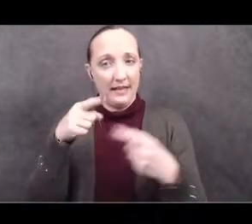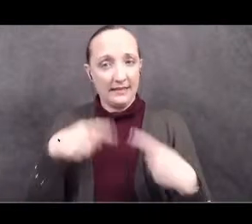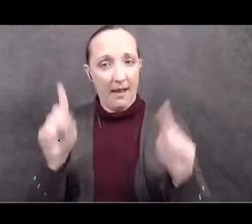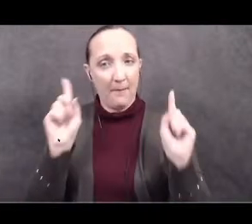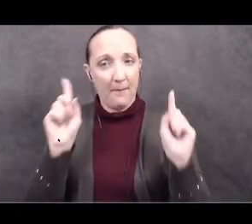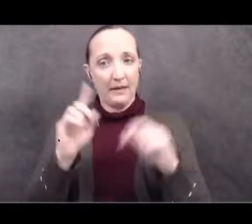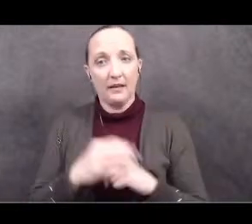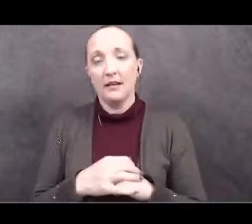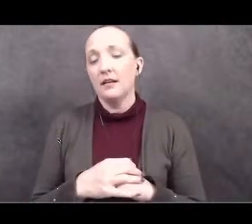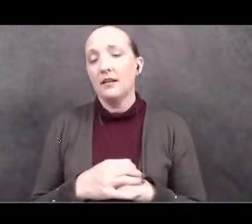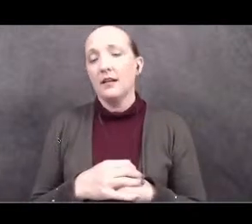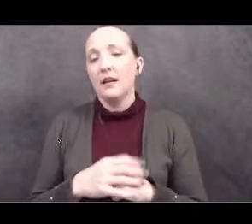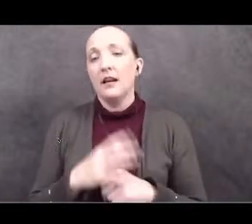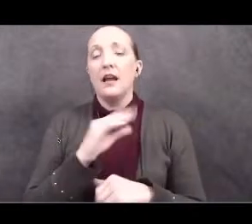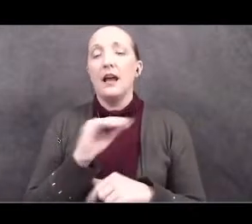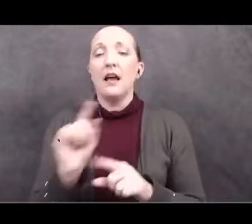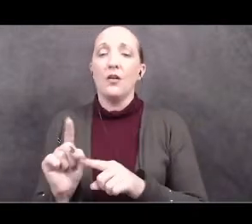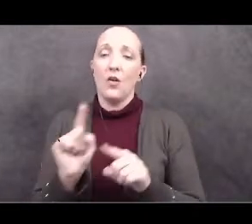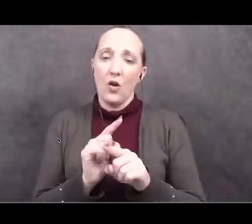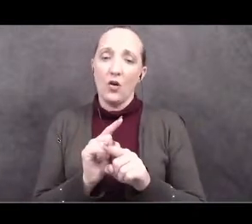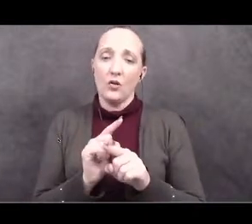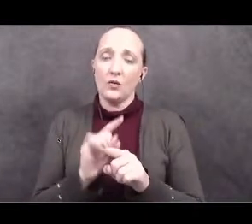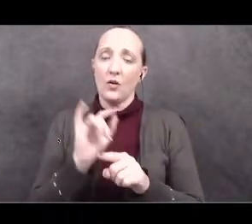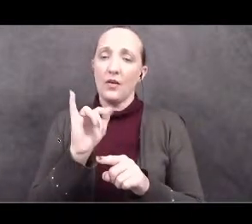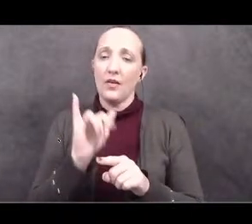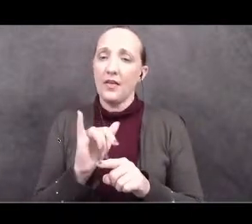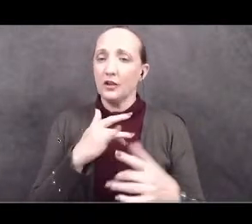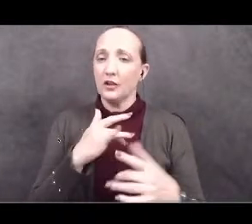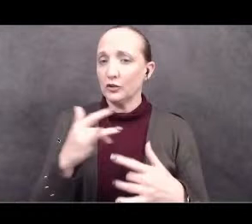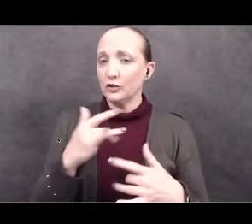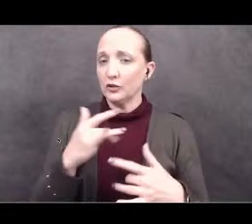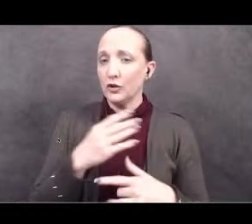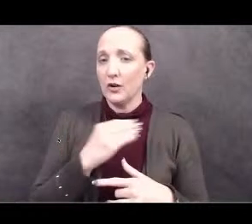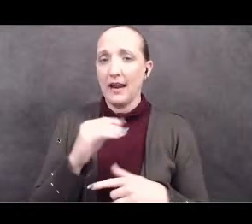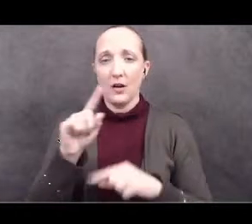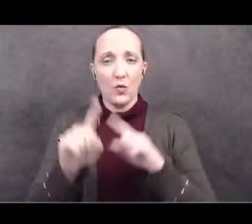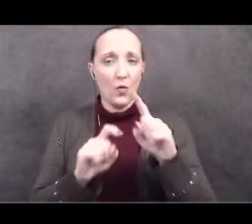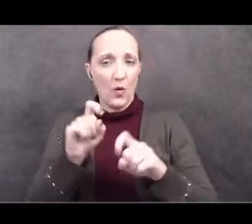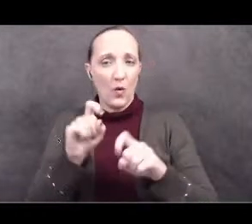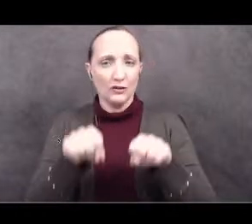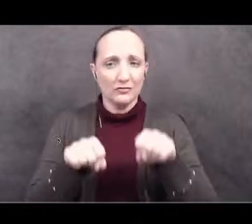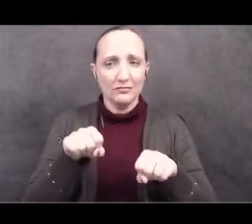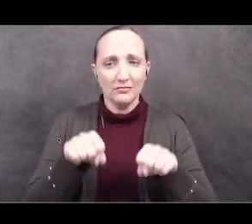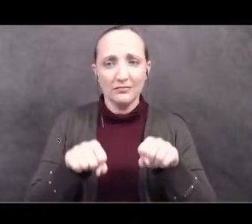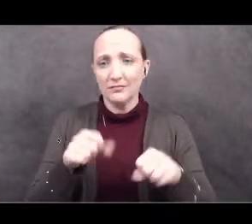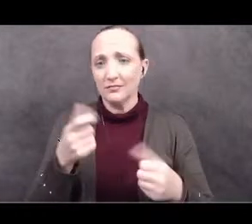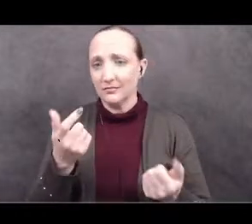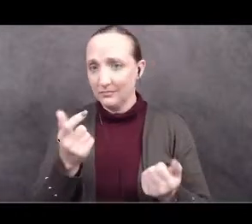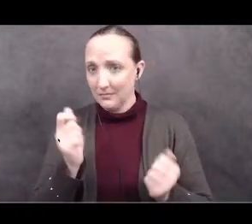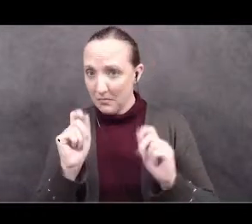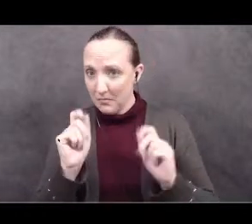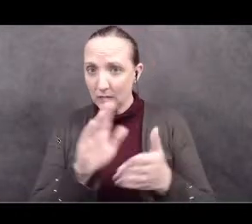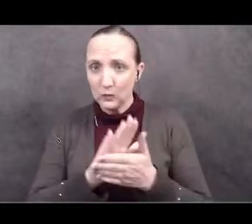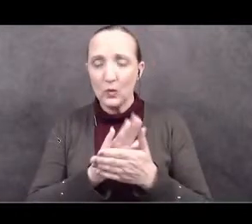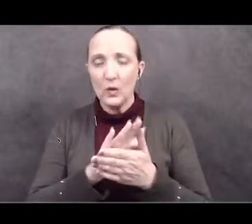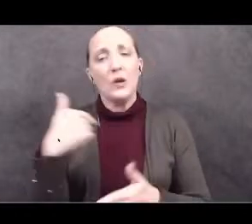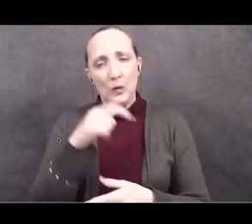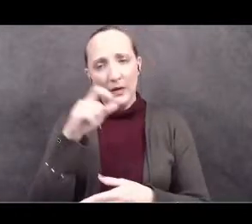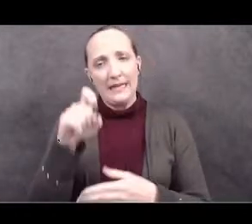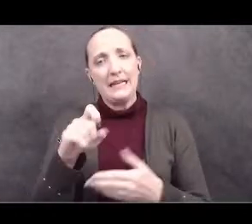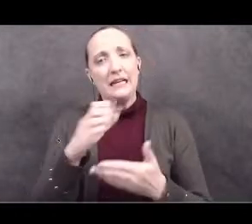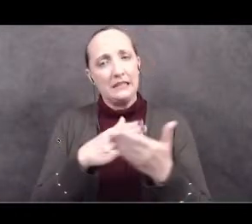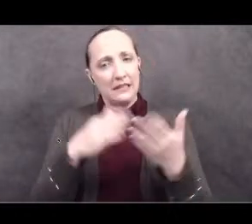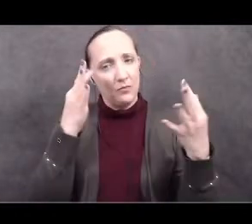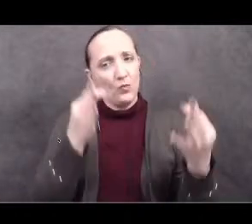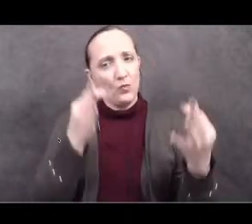again Echo the concerns and questions about the return to school question we need some resolution to and there's a lot of factors that go